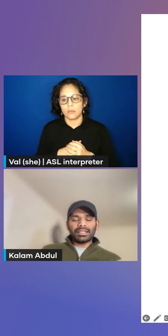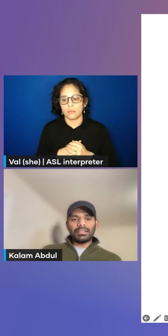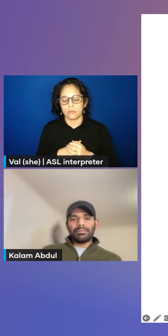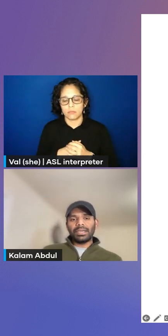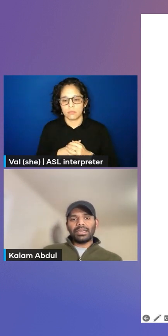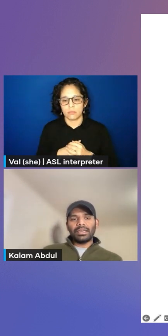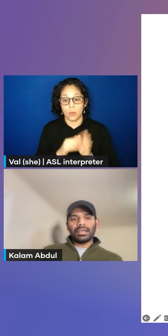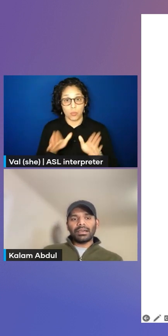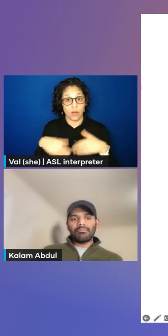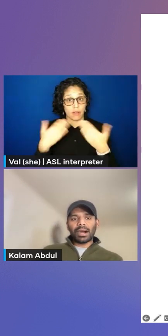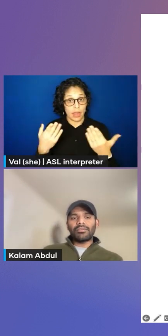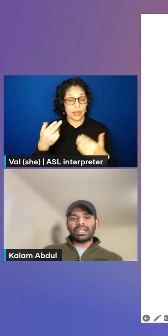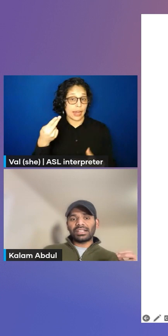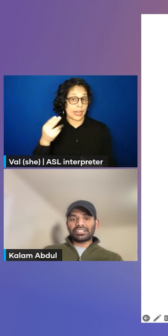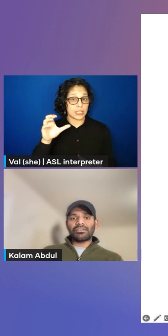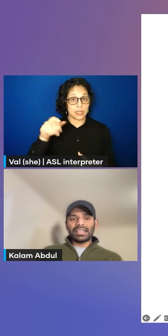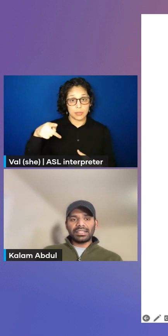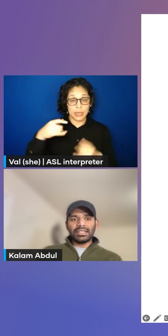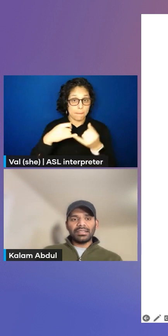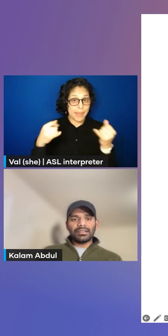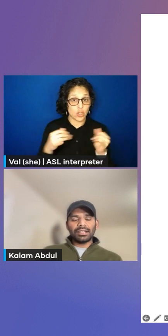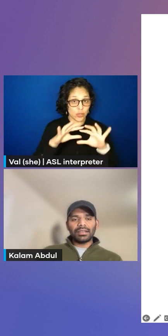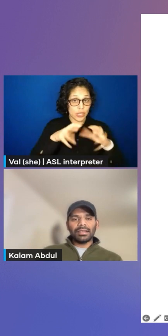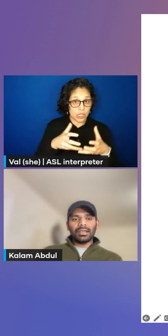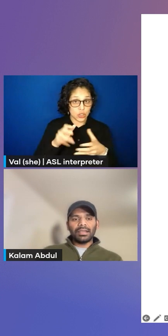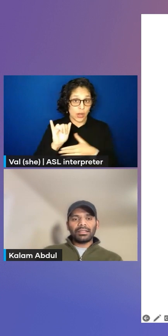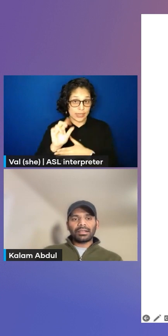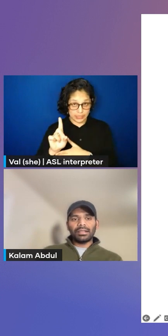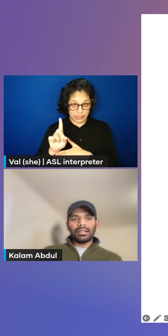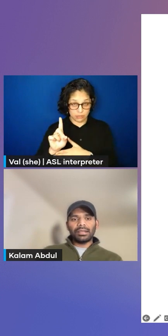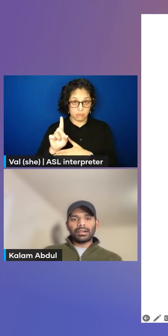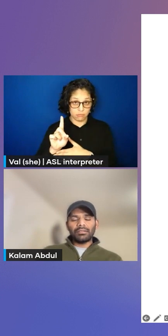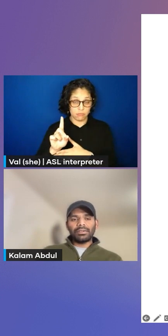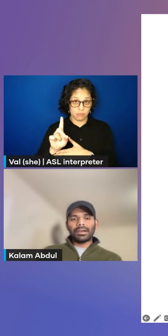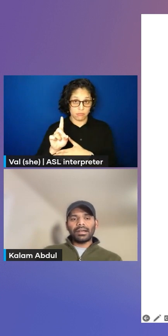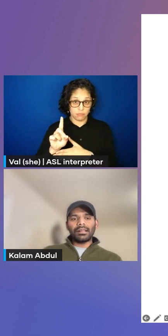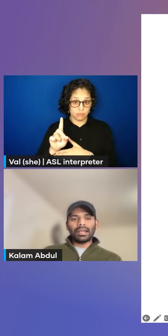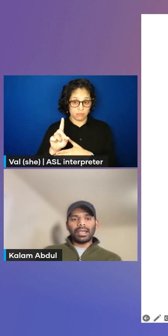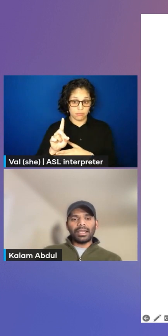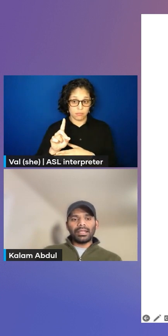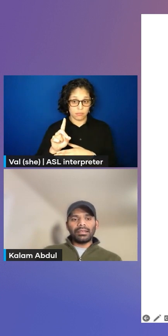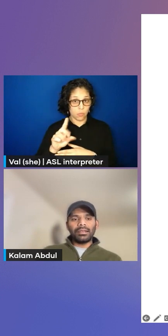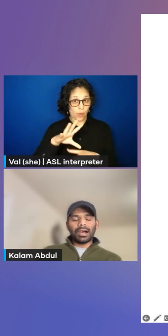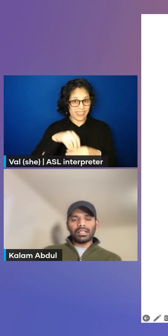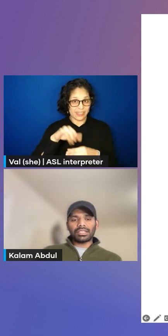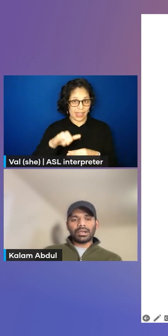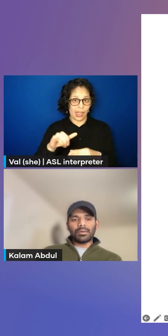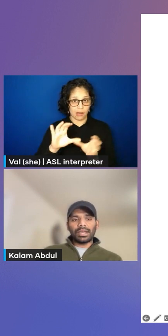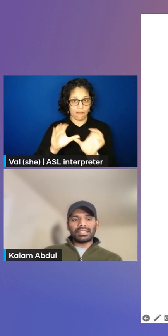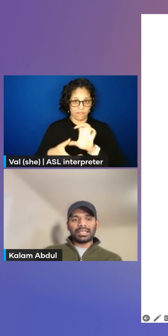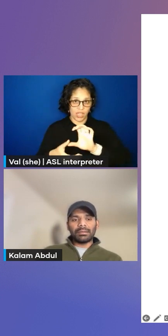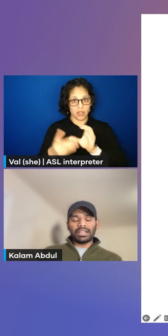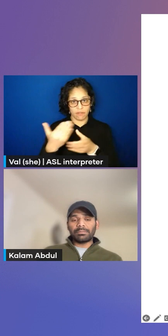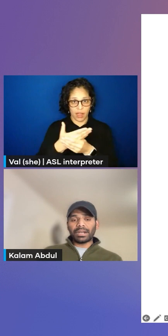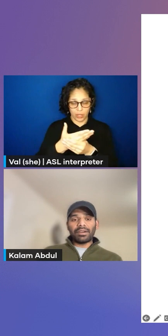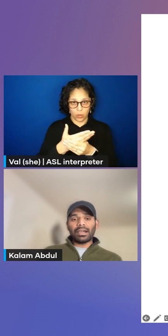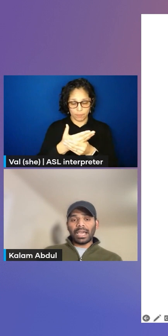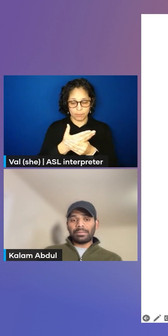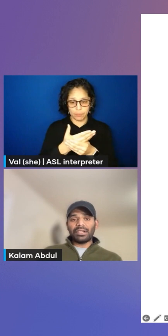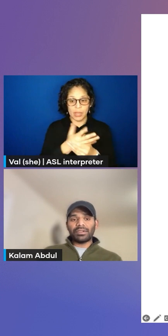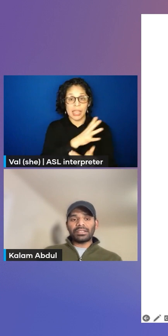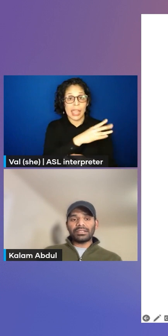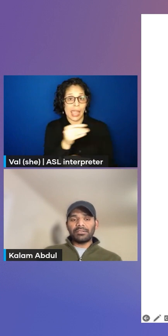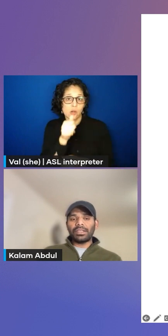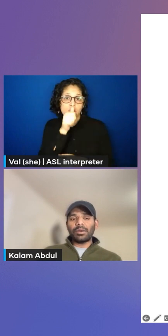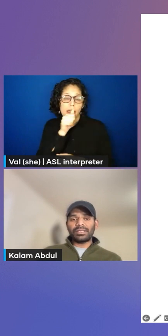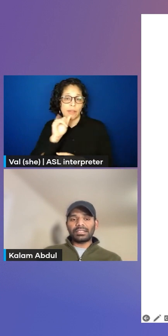a HCP boundary cluster ID in the config file, and also it's private